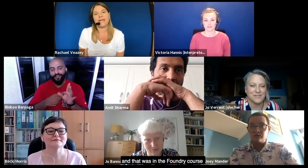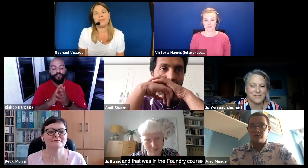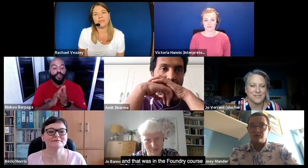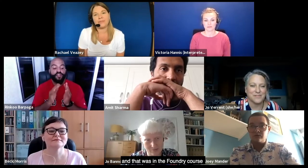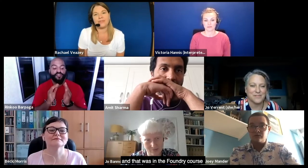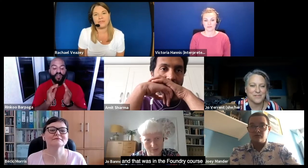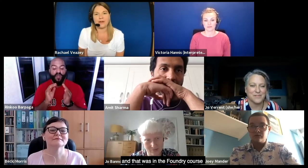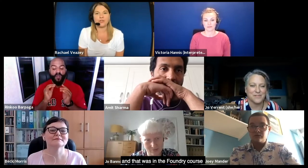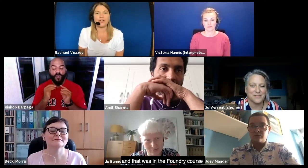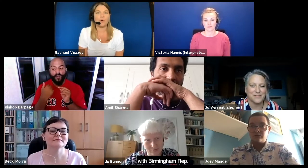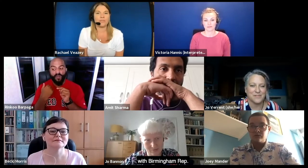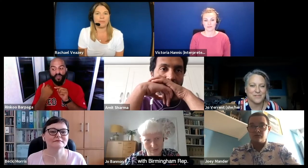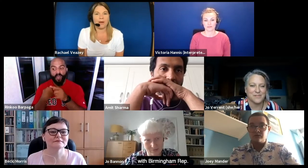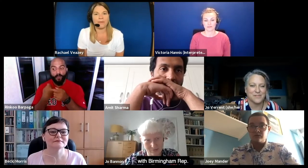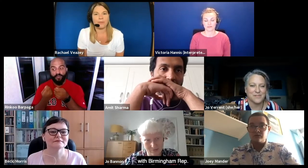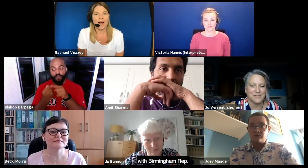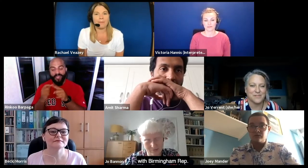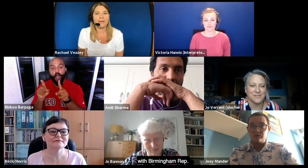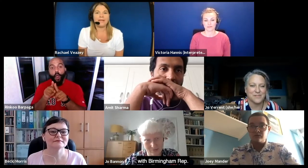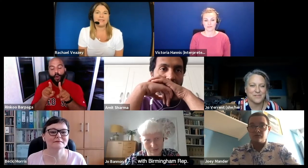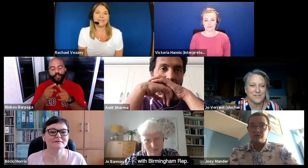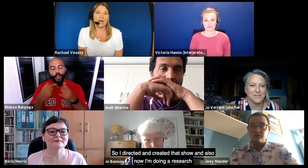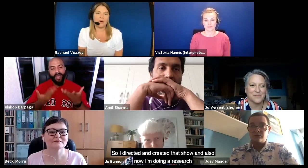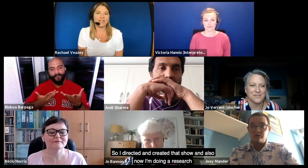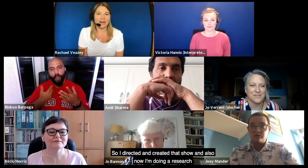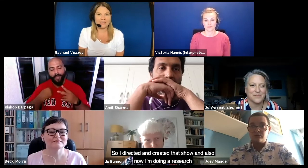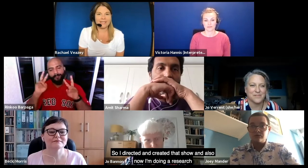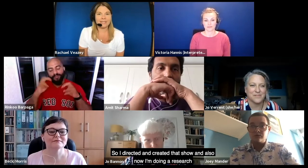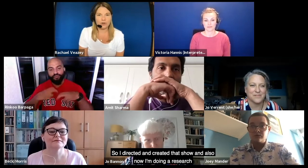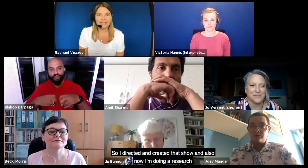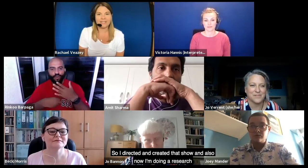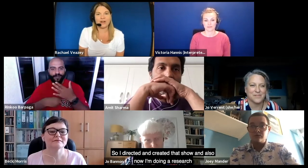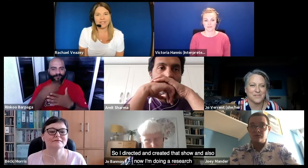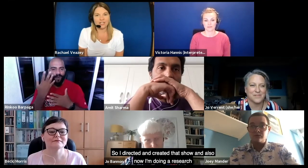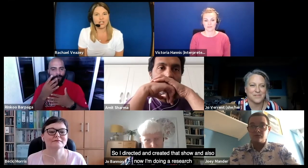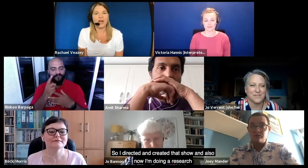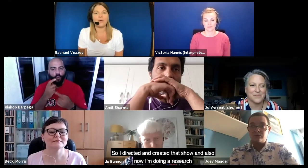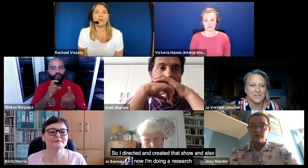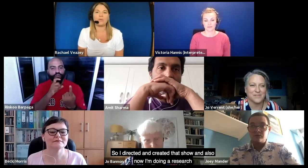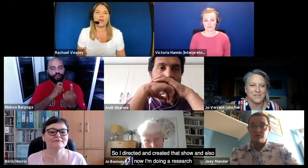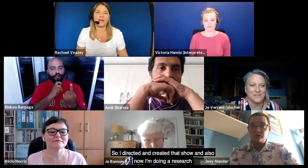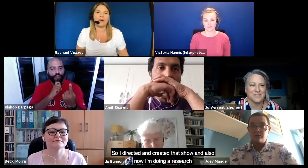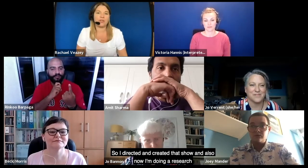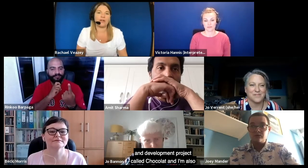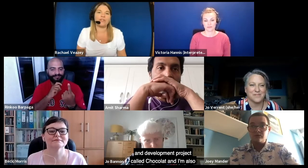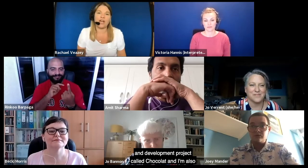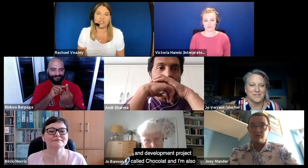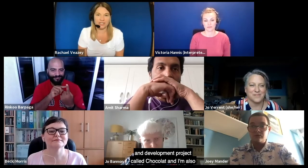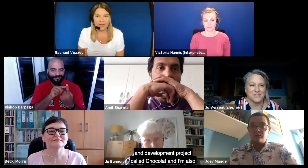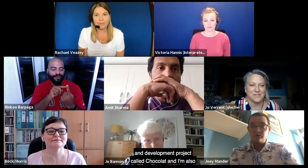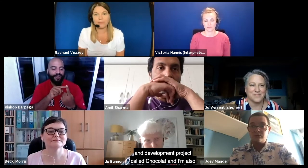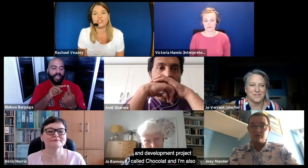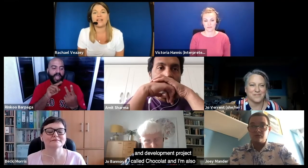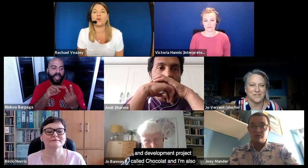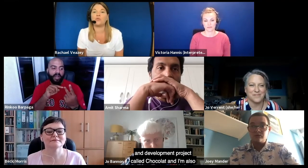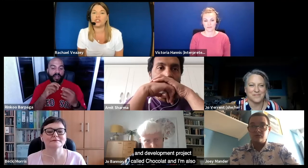was in the Foundry course with Birmingham Rep. So I created and directed that show, and also now I'm doing a research and